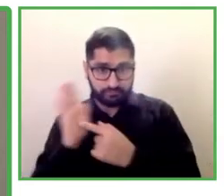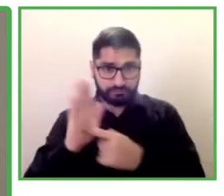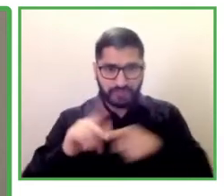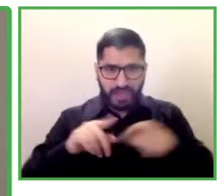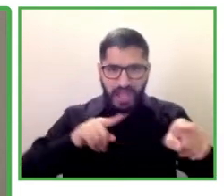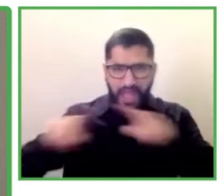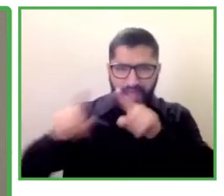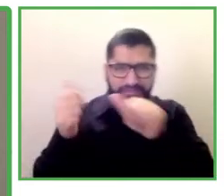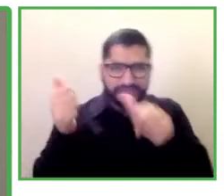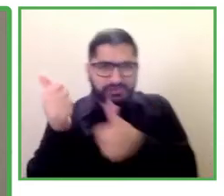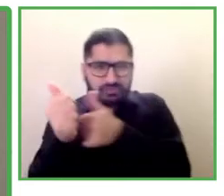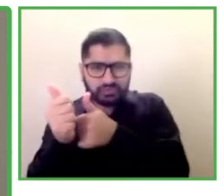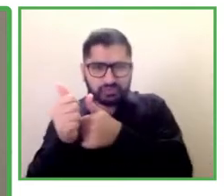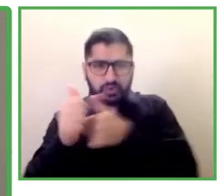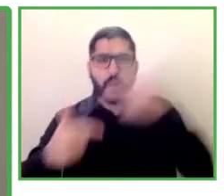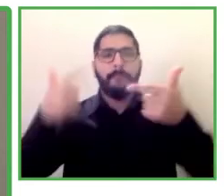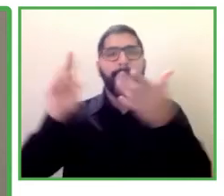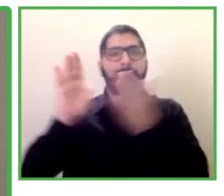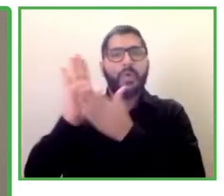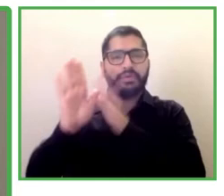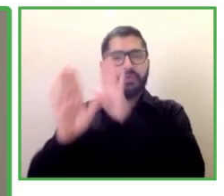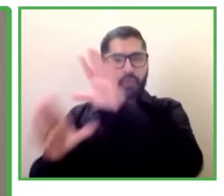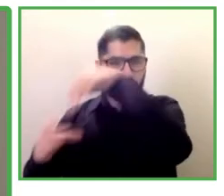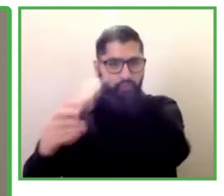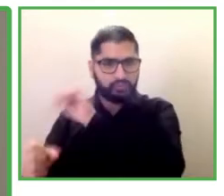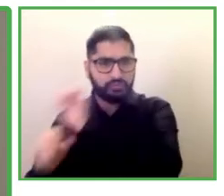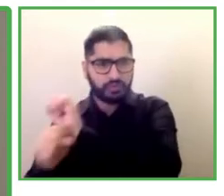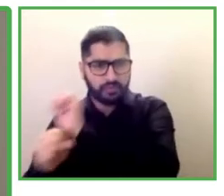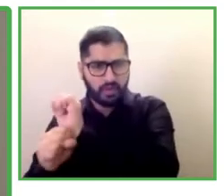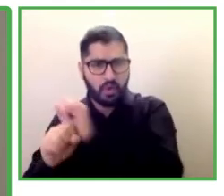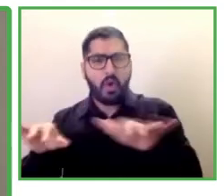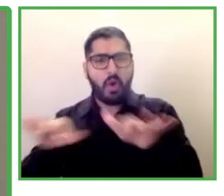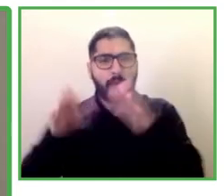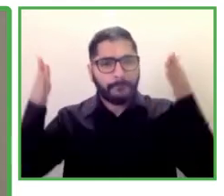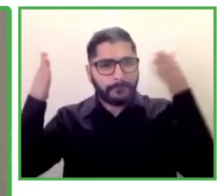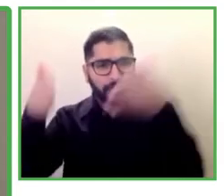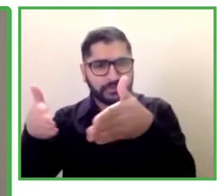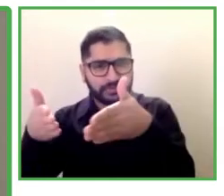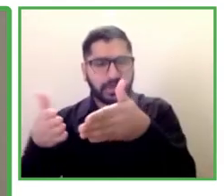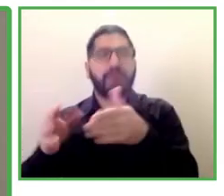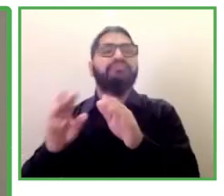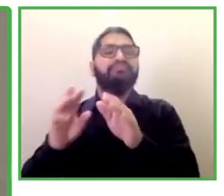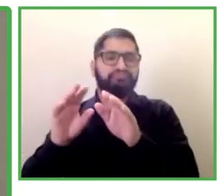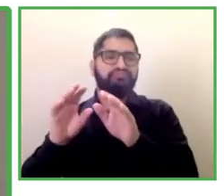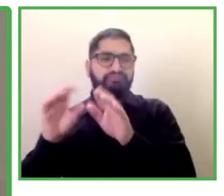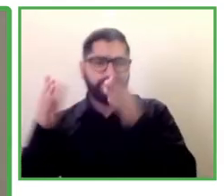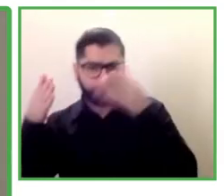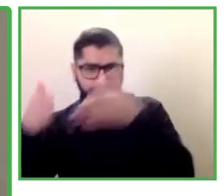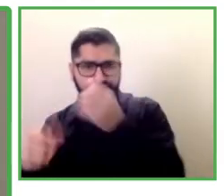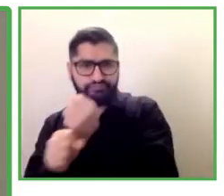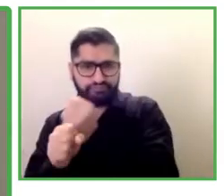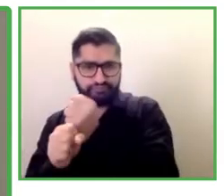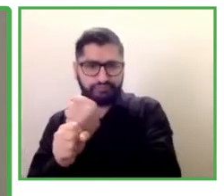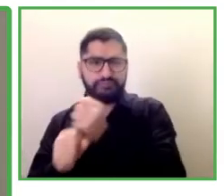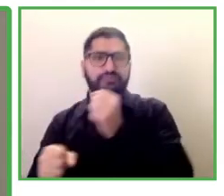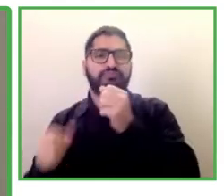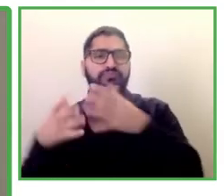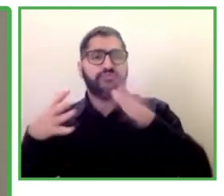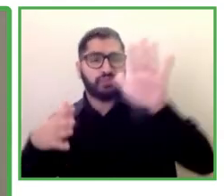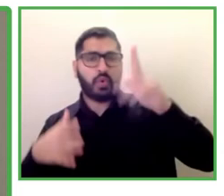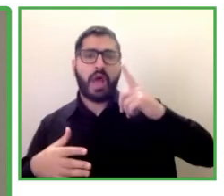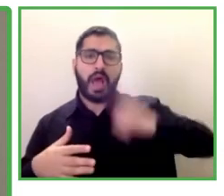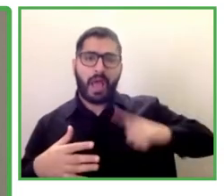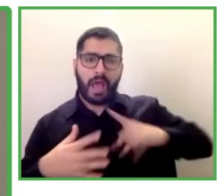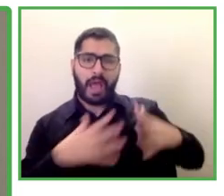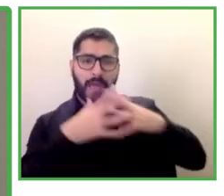Senior Policy Advisor of the Office of Disability Employment Policy from the U.S. Department of Labor. She